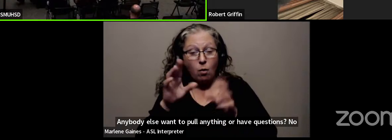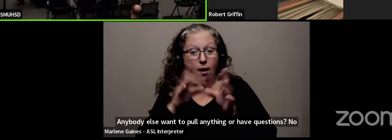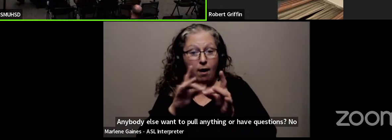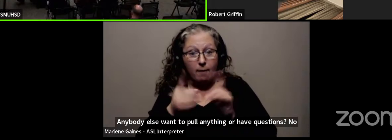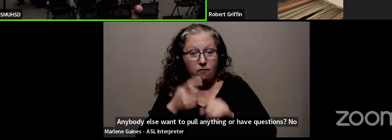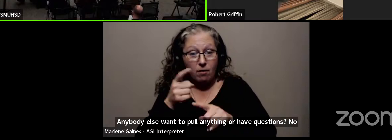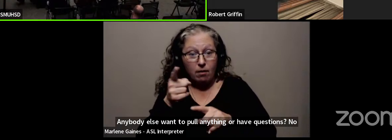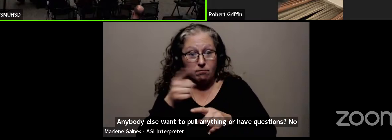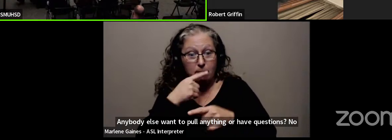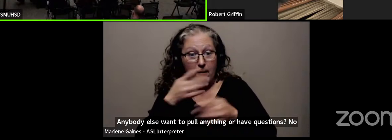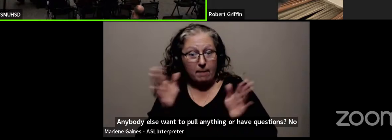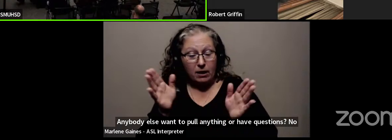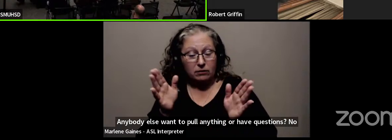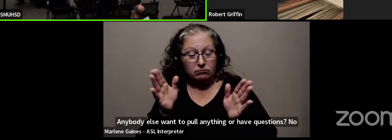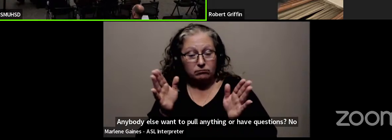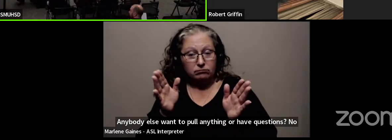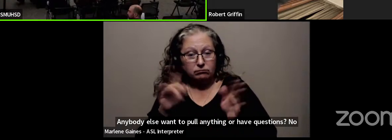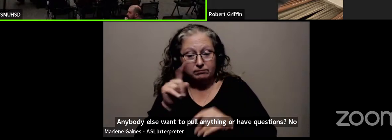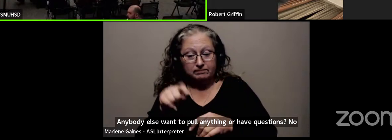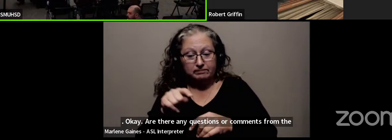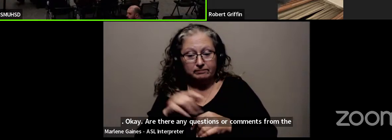public?